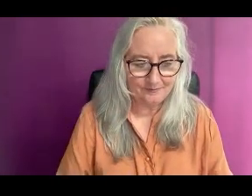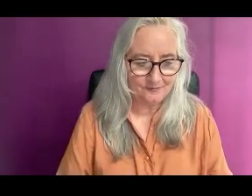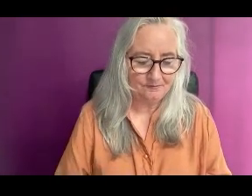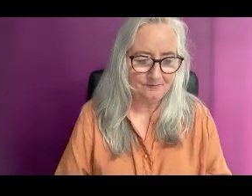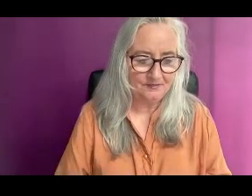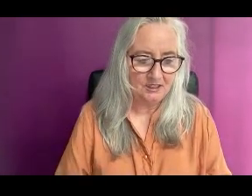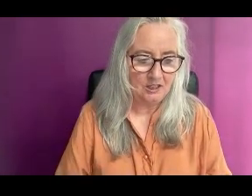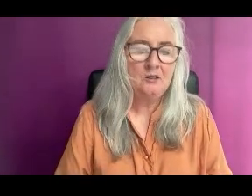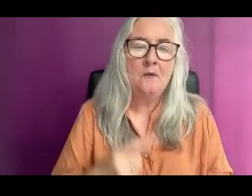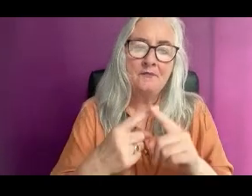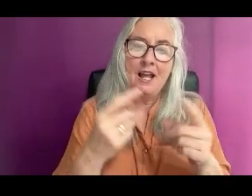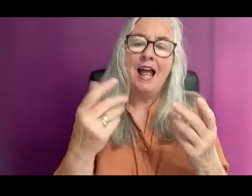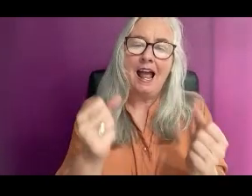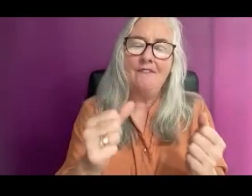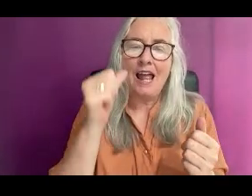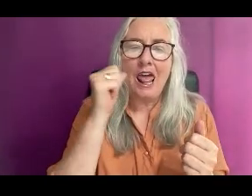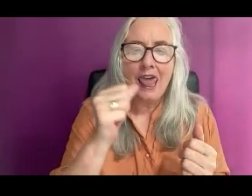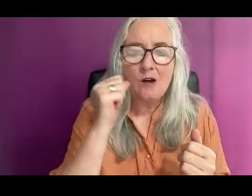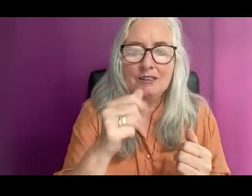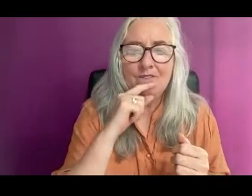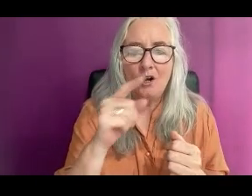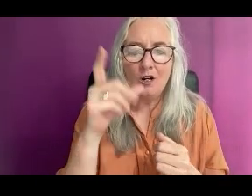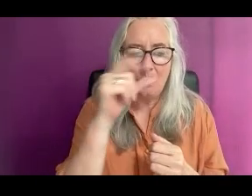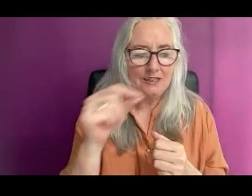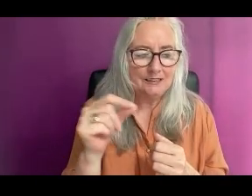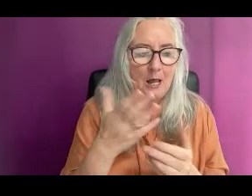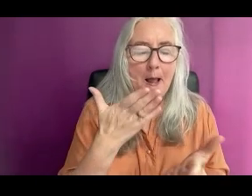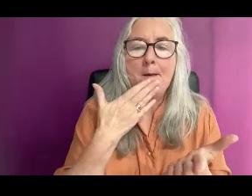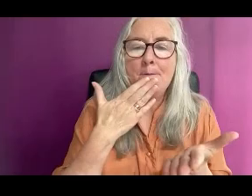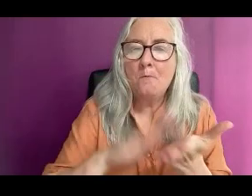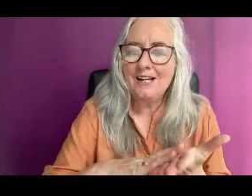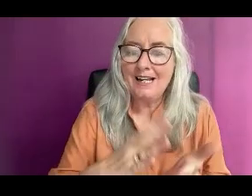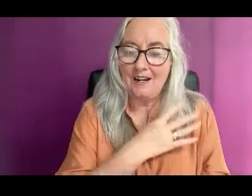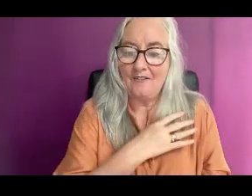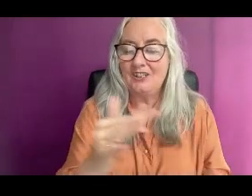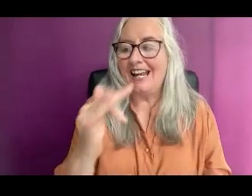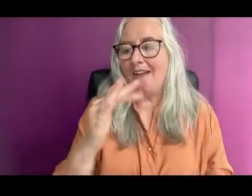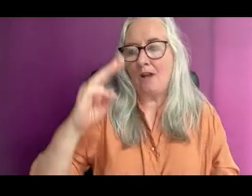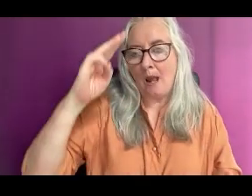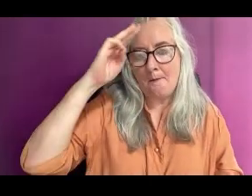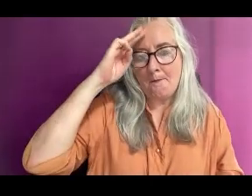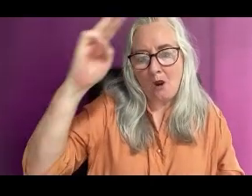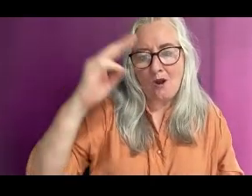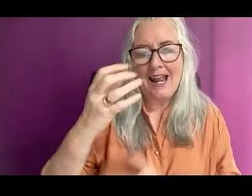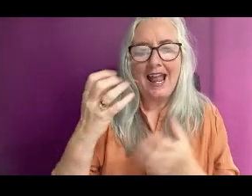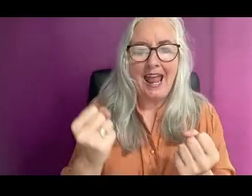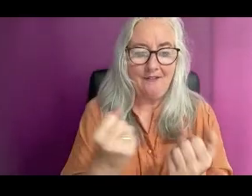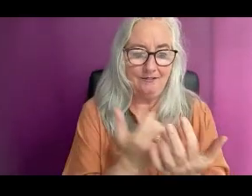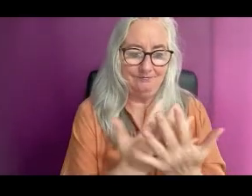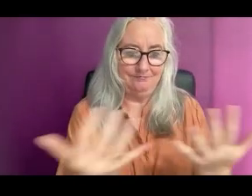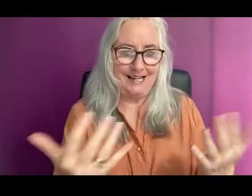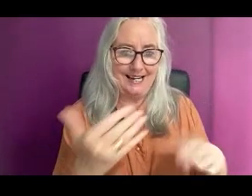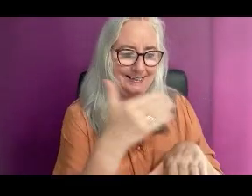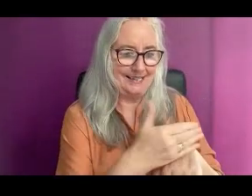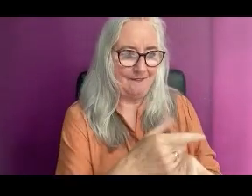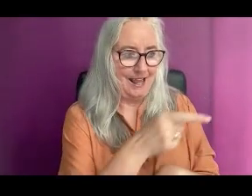There's also an allowance for what's called a booking officer. So if an employer has a number of employees that would